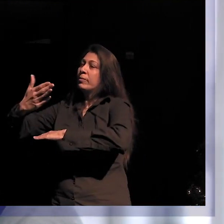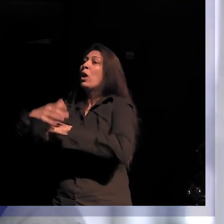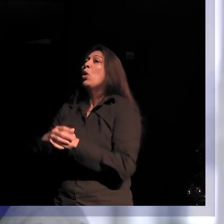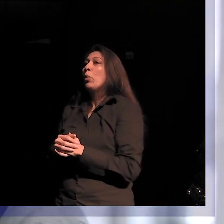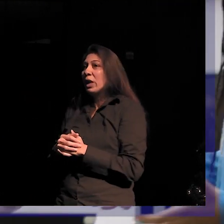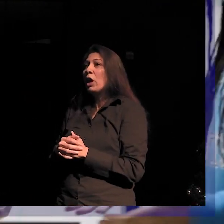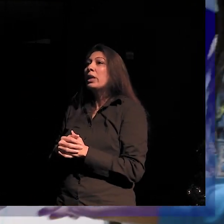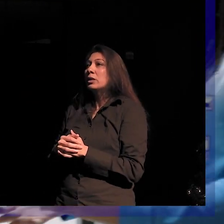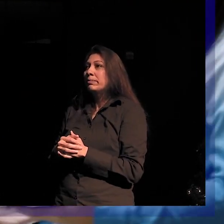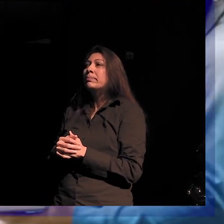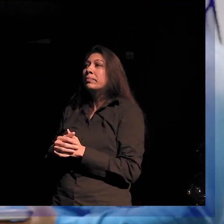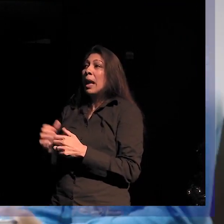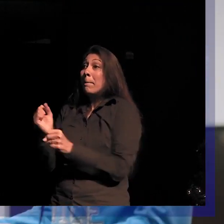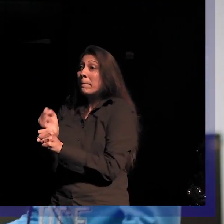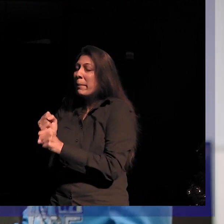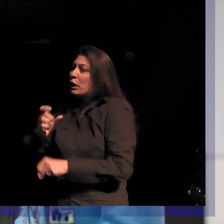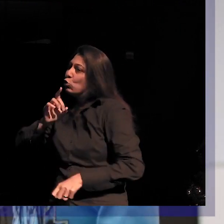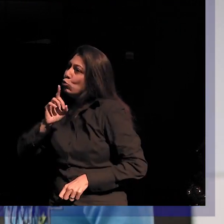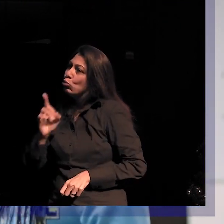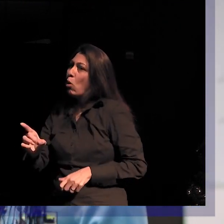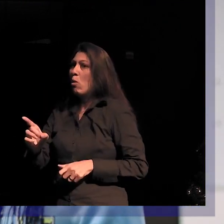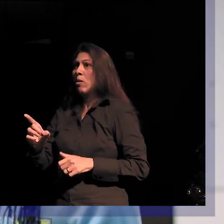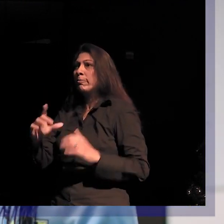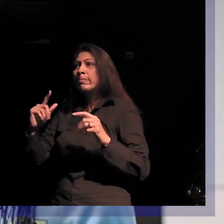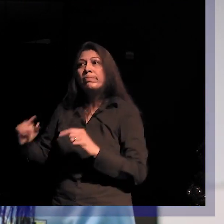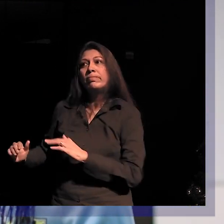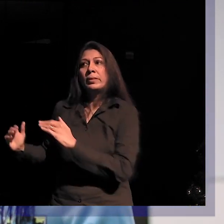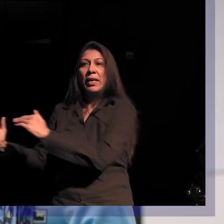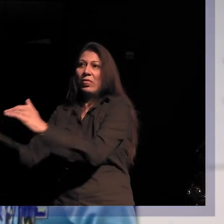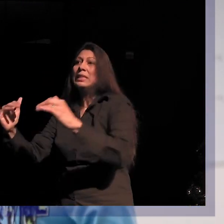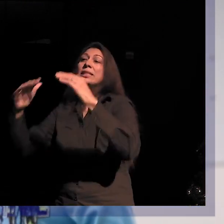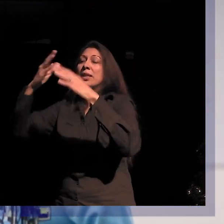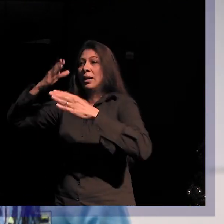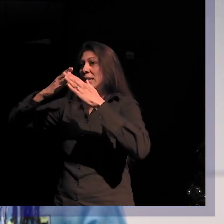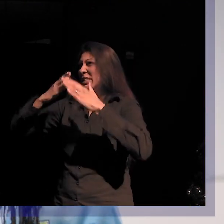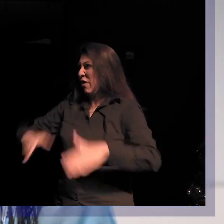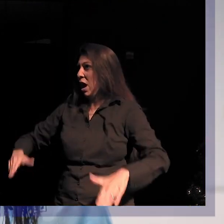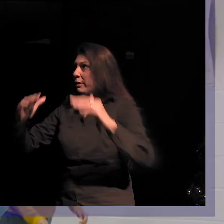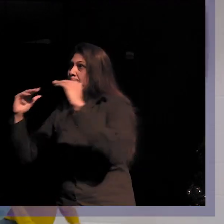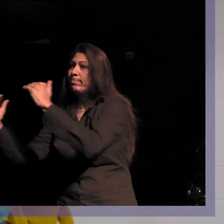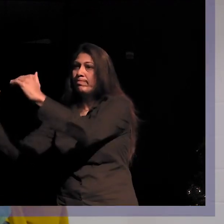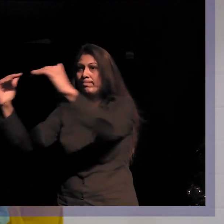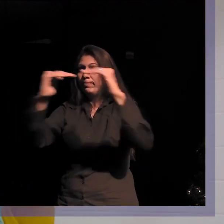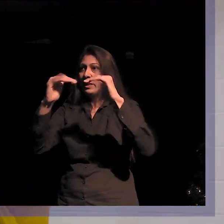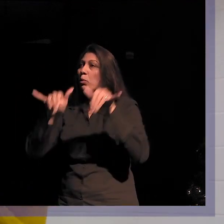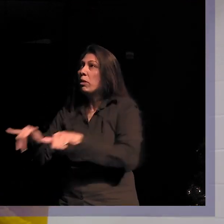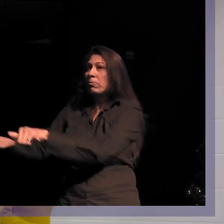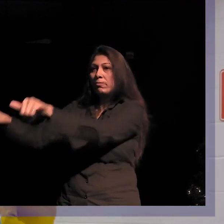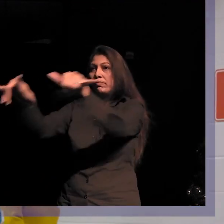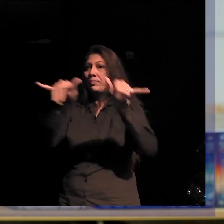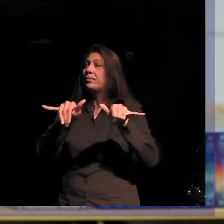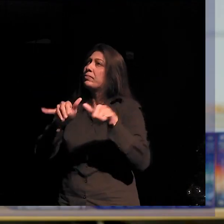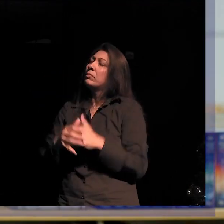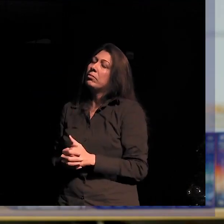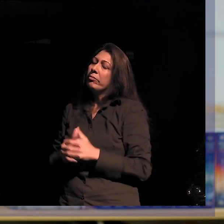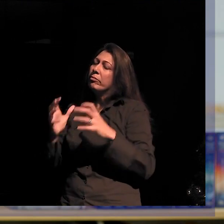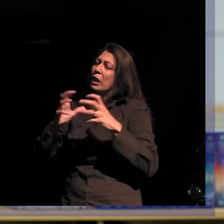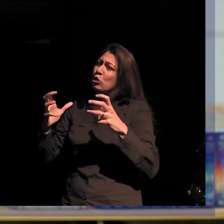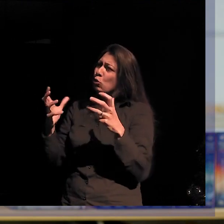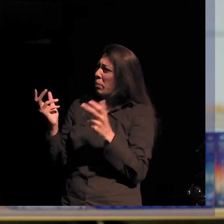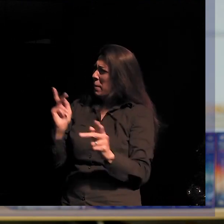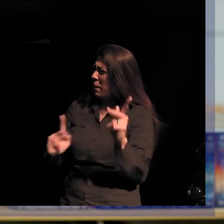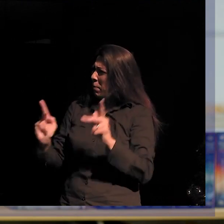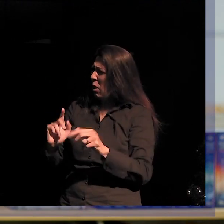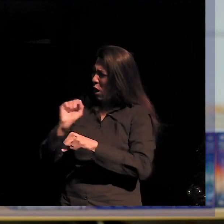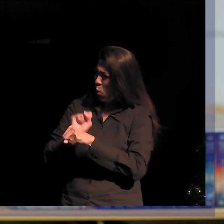ensure equity throughout, and closing this digital divide, we're gonna be able to do that. So many people has worked so